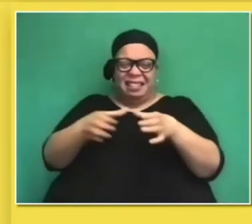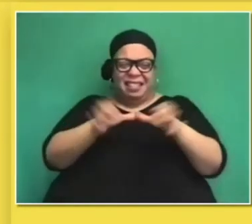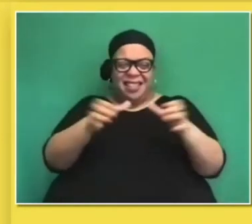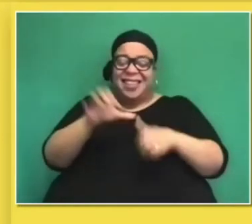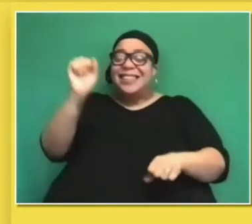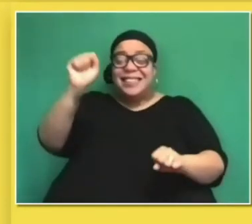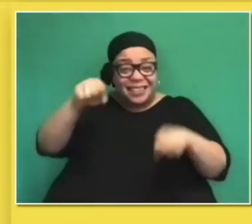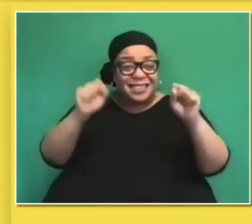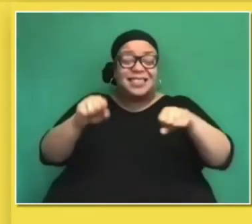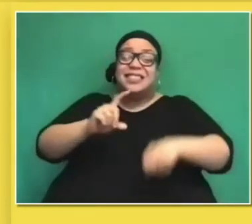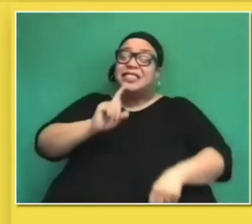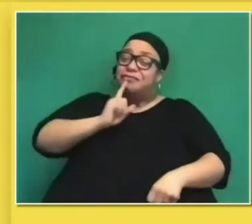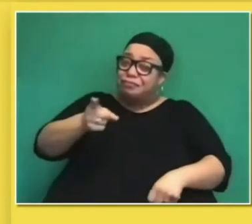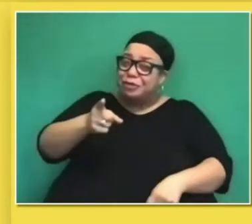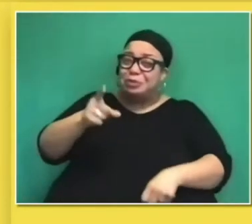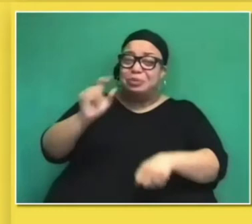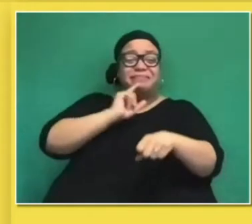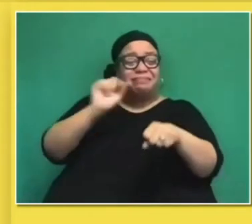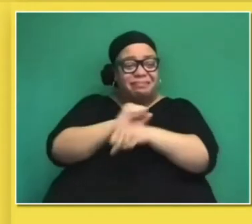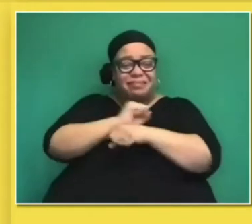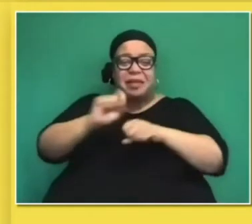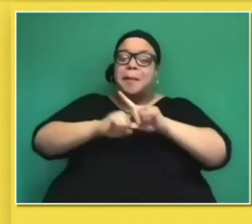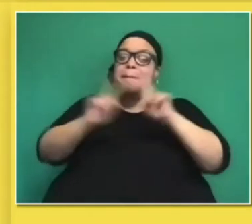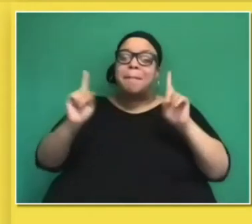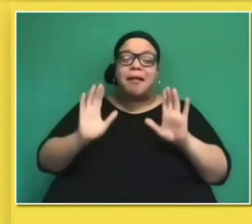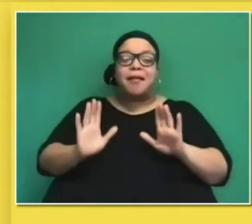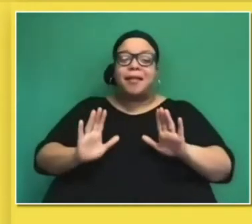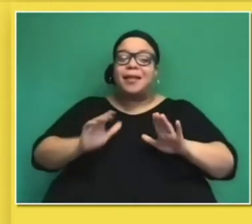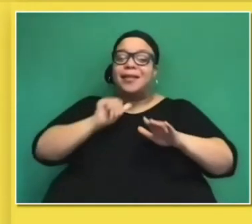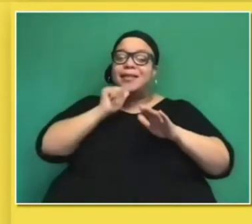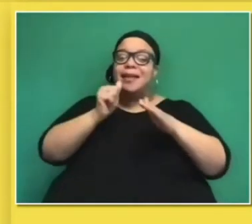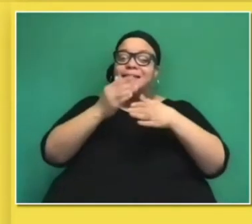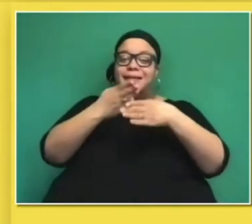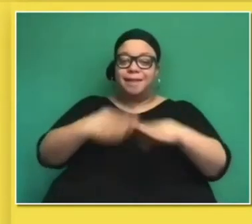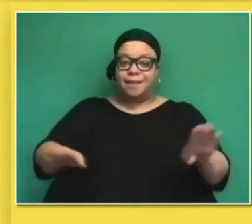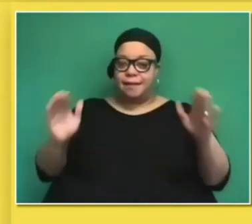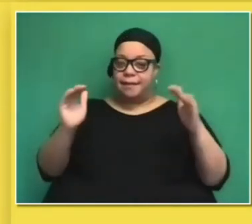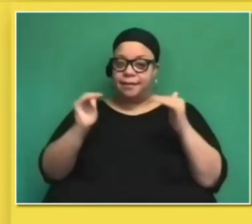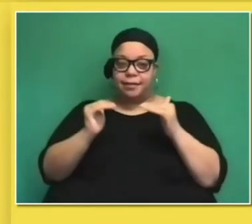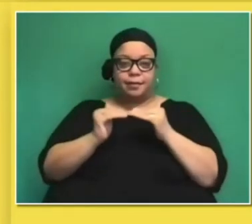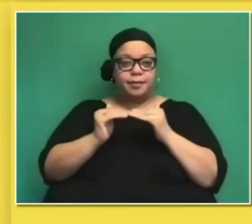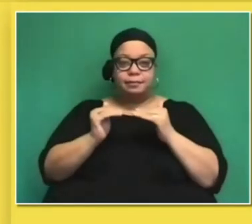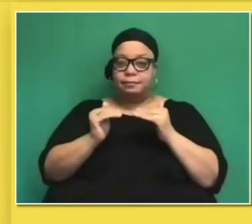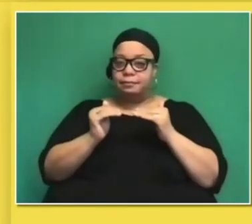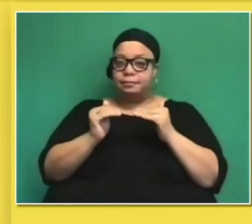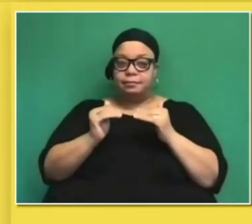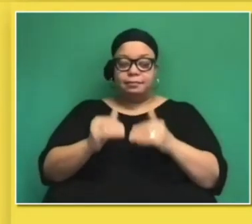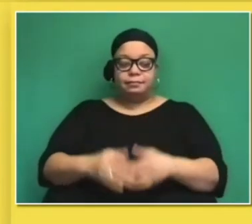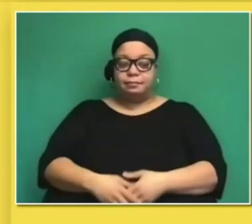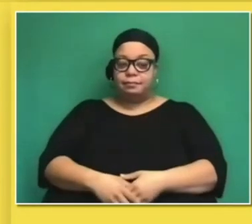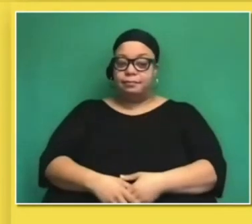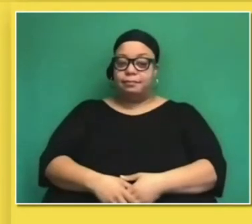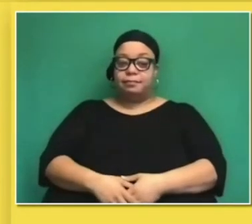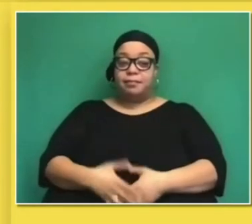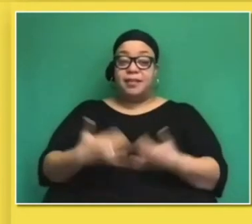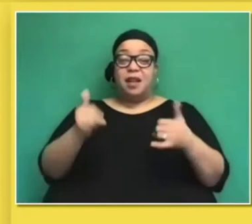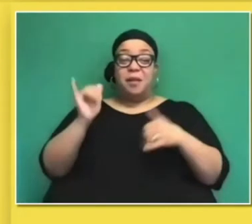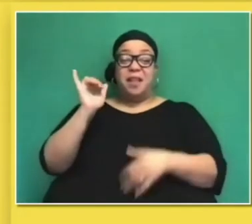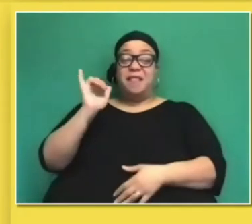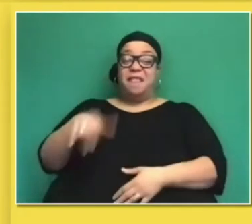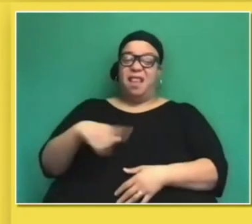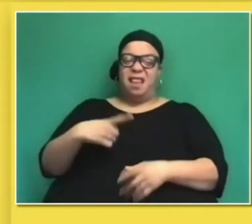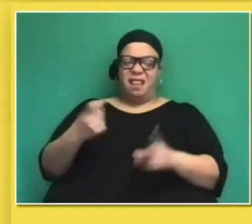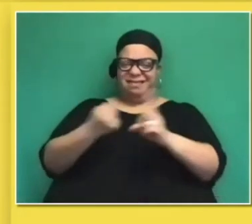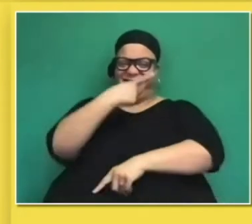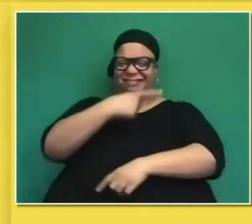point. Extremism has exploited our deep wounds, but it's not evenly divided. That's why even the Constitution,